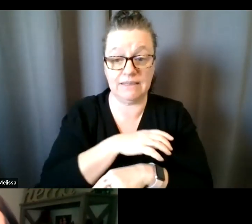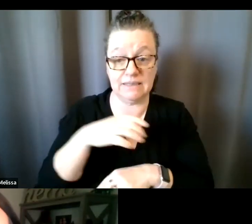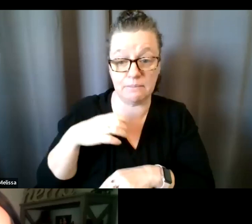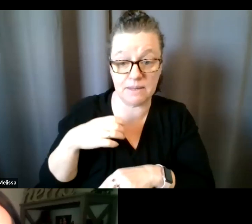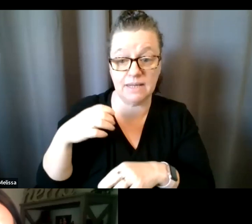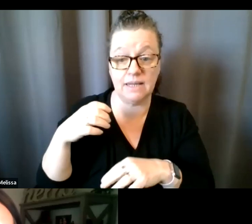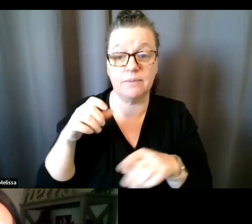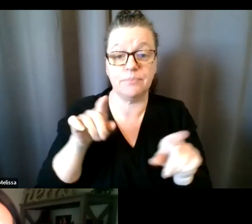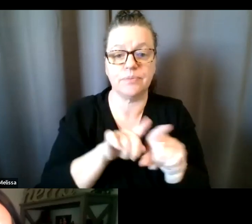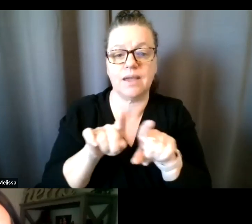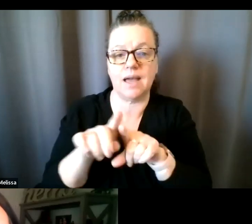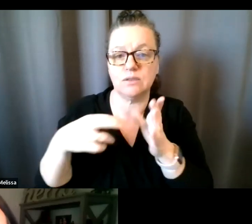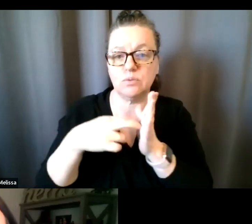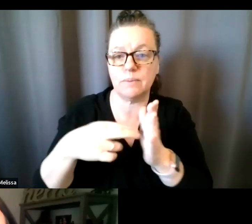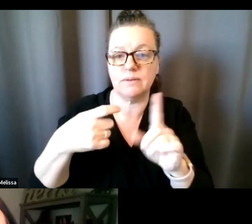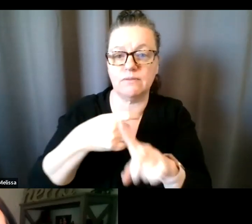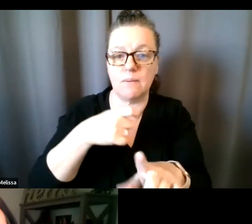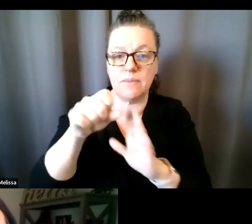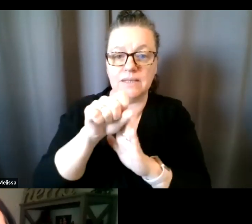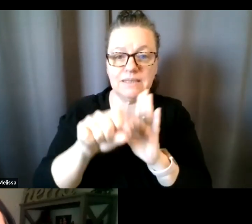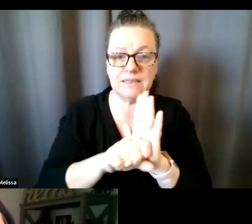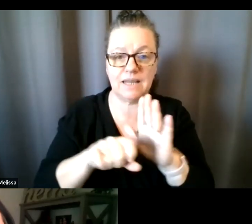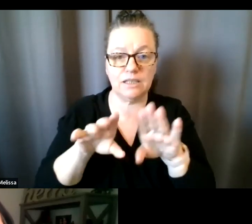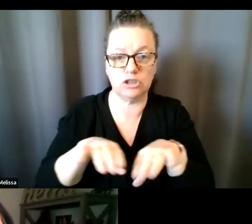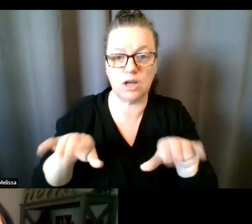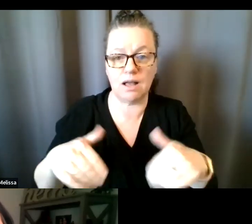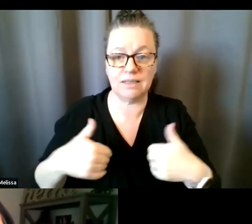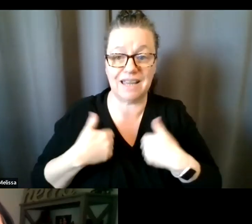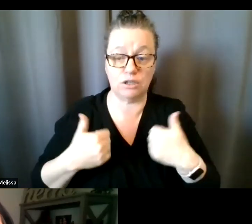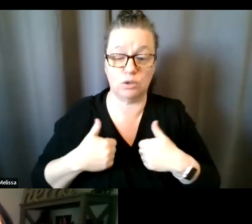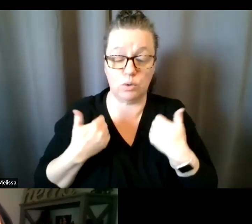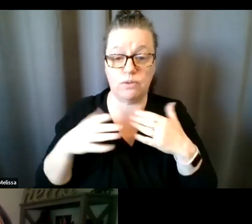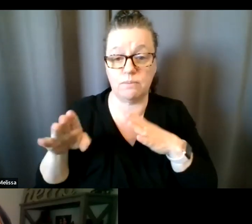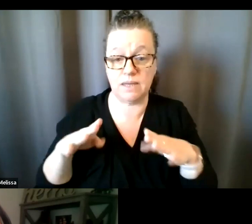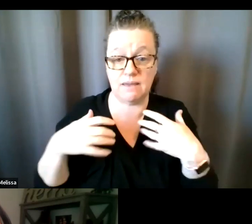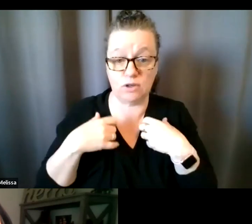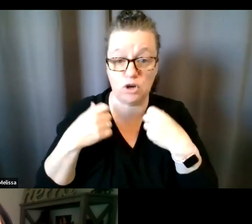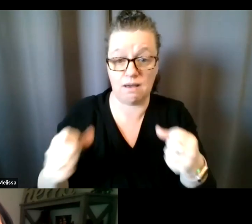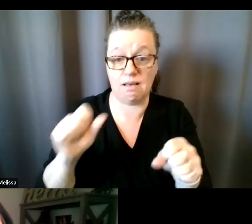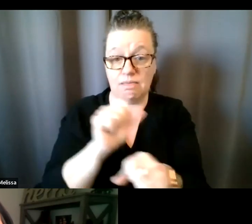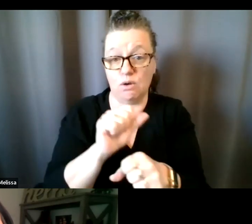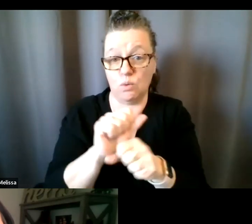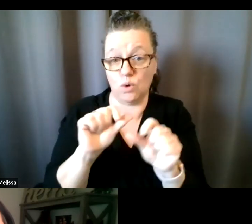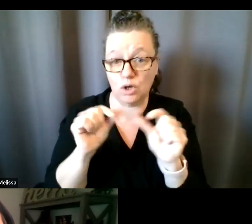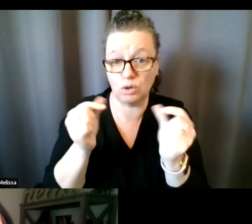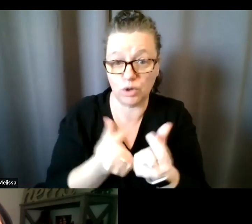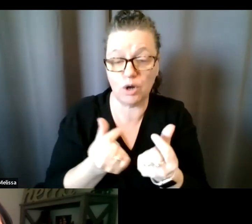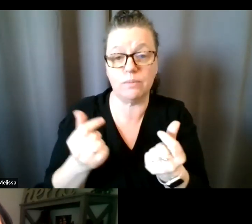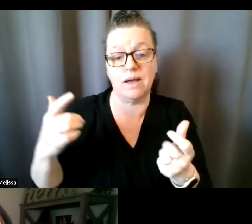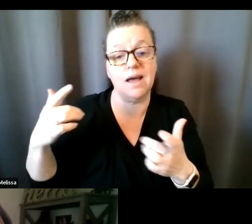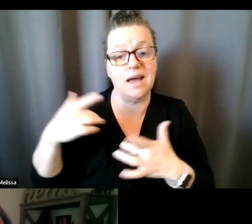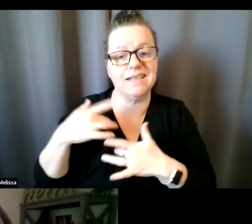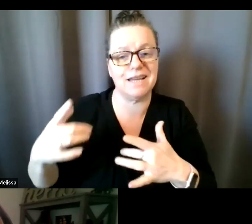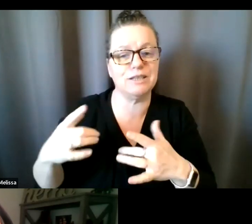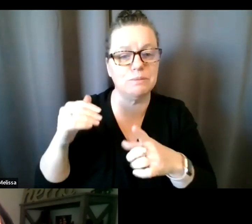the representative from the state's Child and Youth Behavioral Health Work Group. So when I speak up, I'm often the squeaky wheel on what kids and families